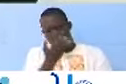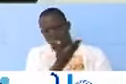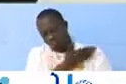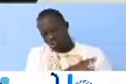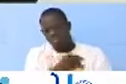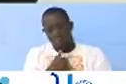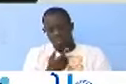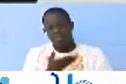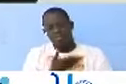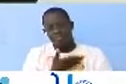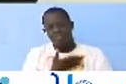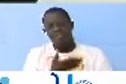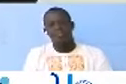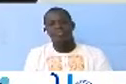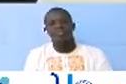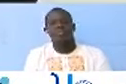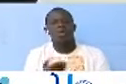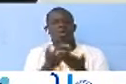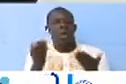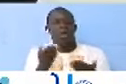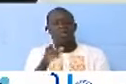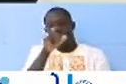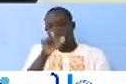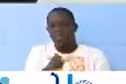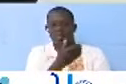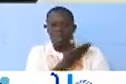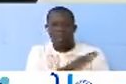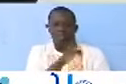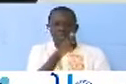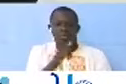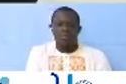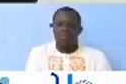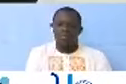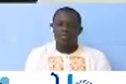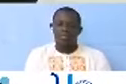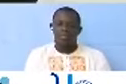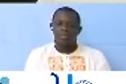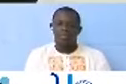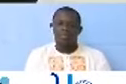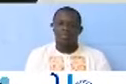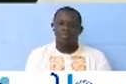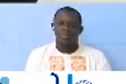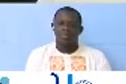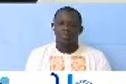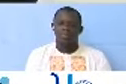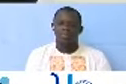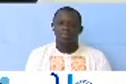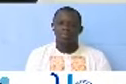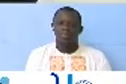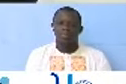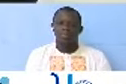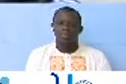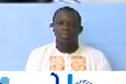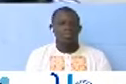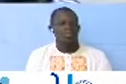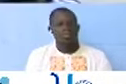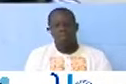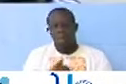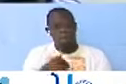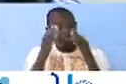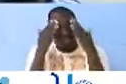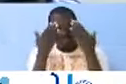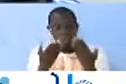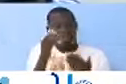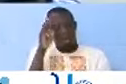Yes, they released me. And why did they release you? I don't even know the reason